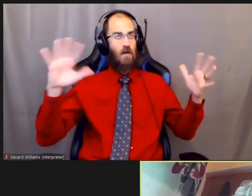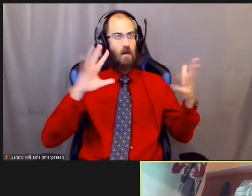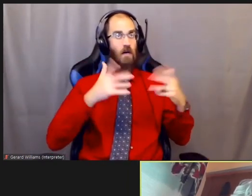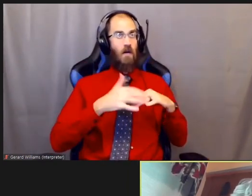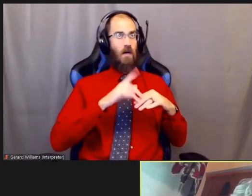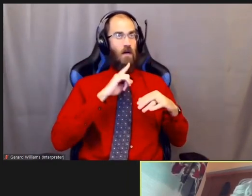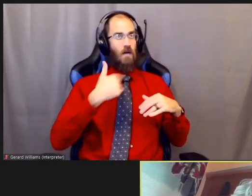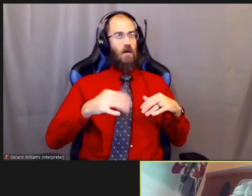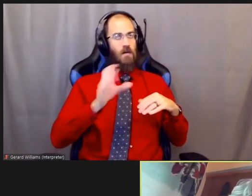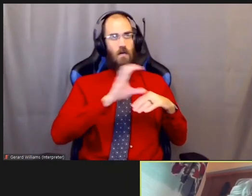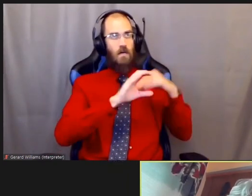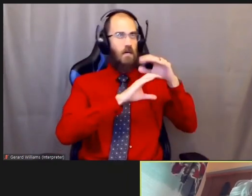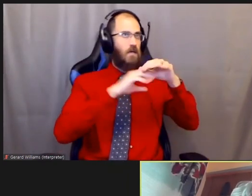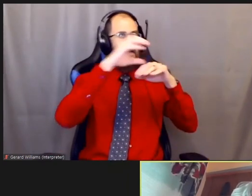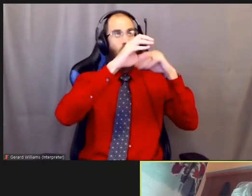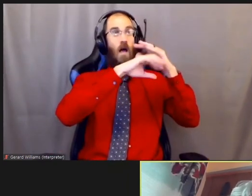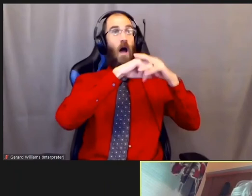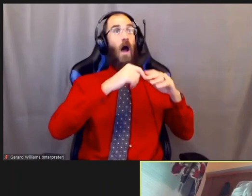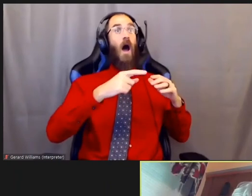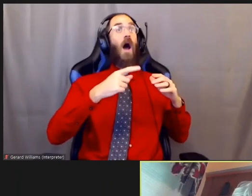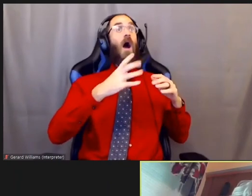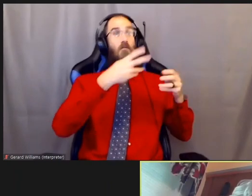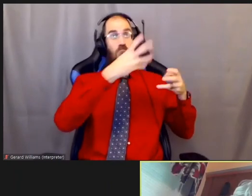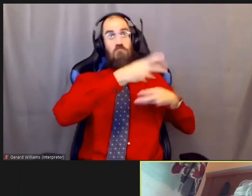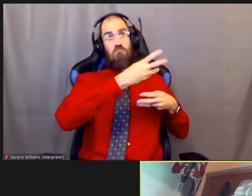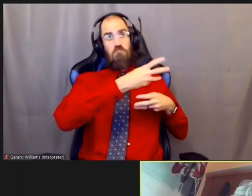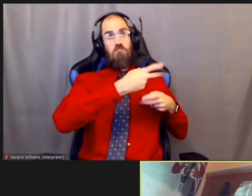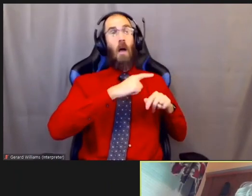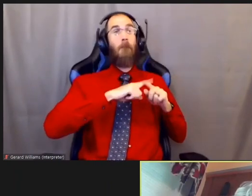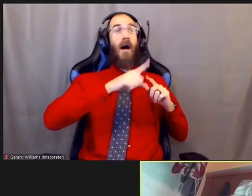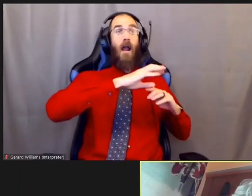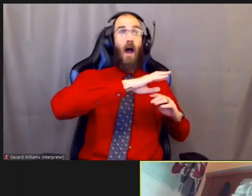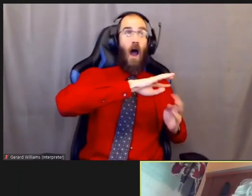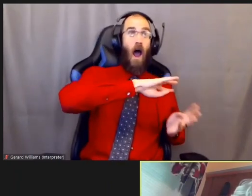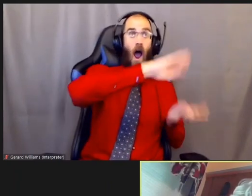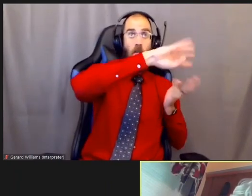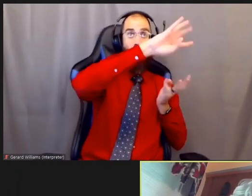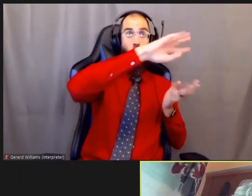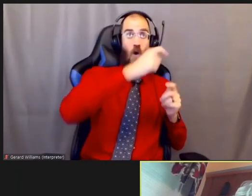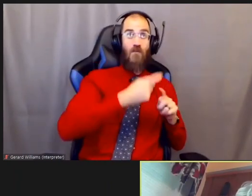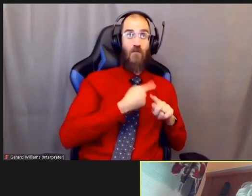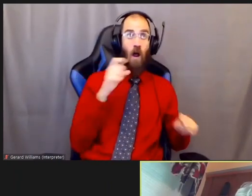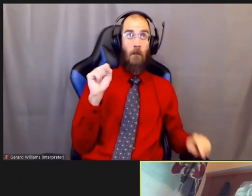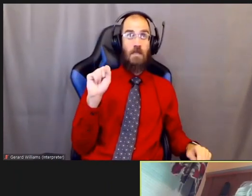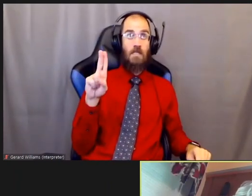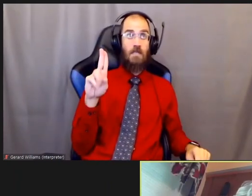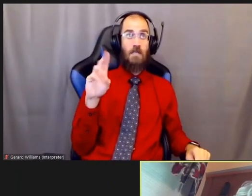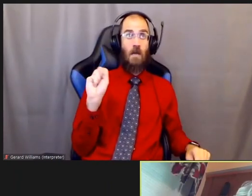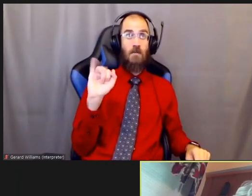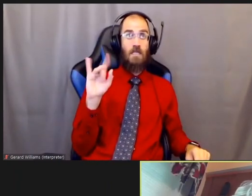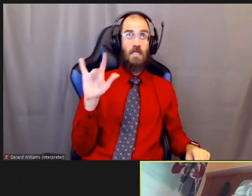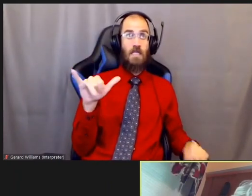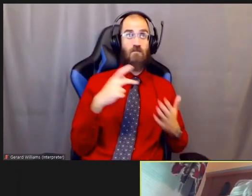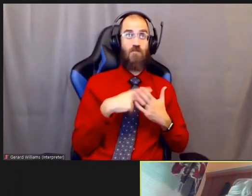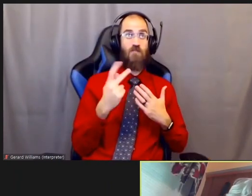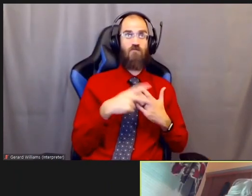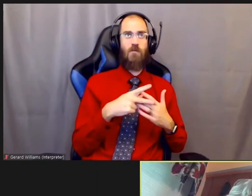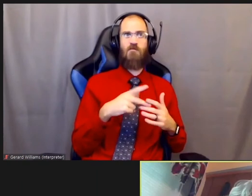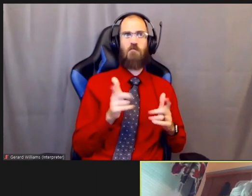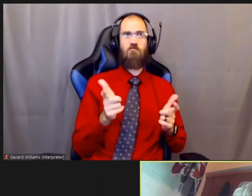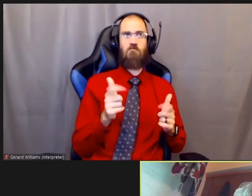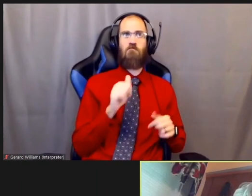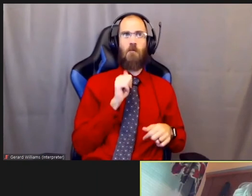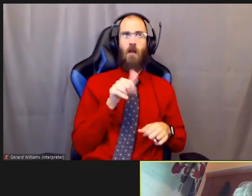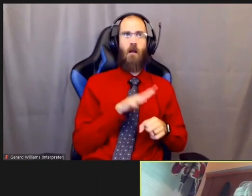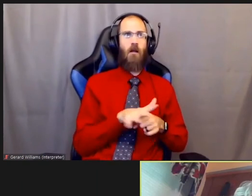upload speeds that are coming out of the current subsidy programs are really not sufficient. And we kind